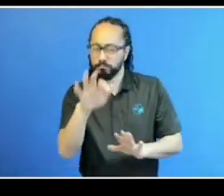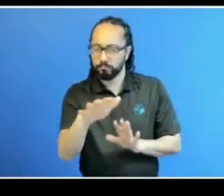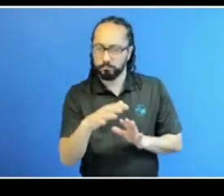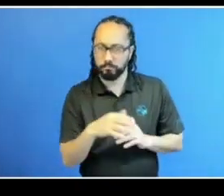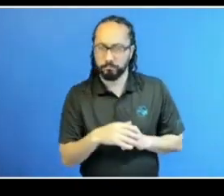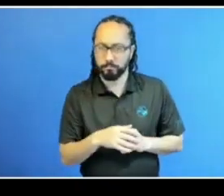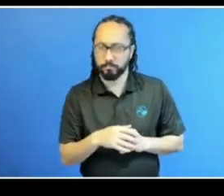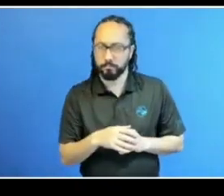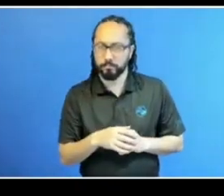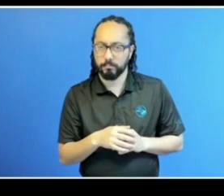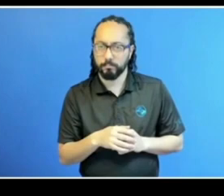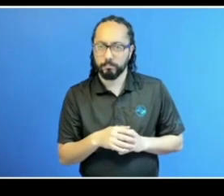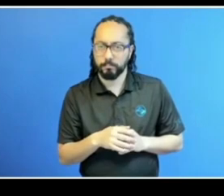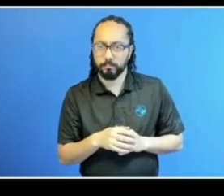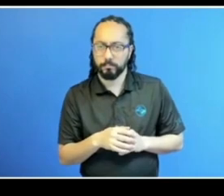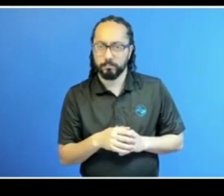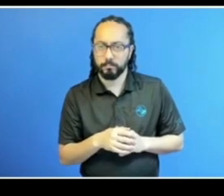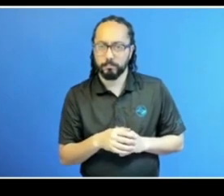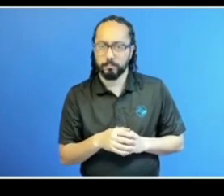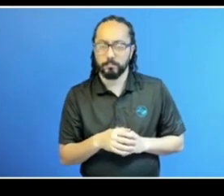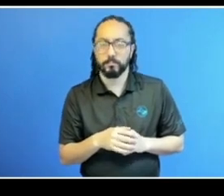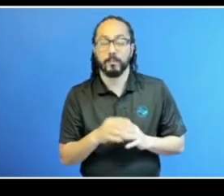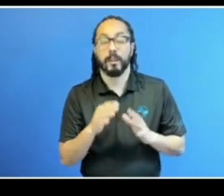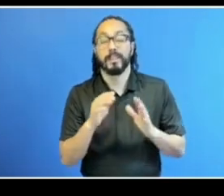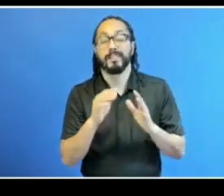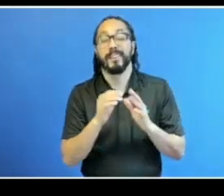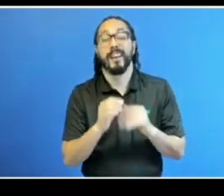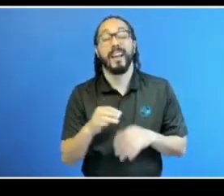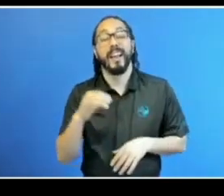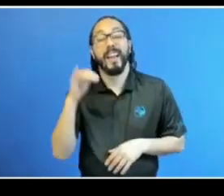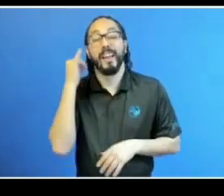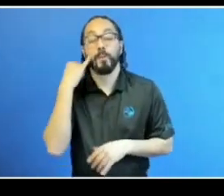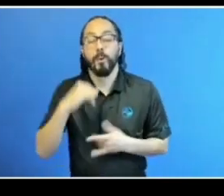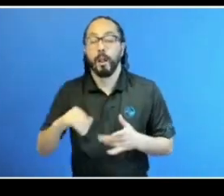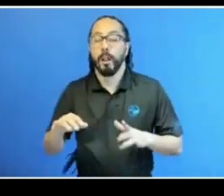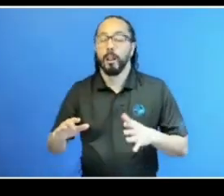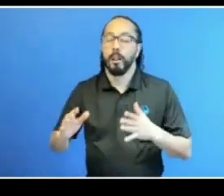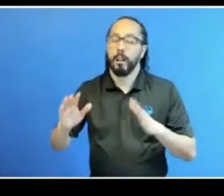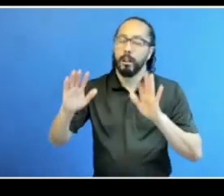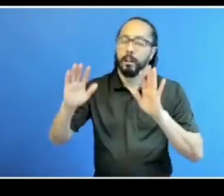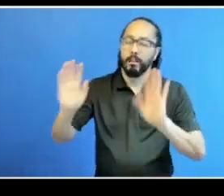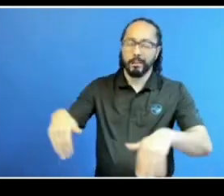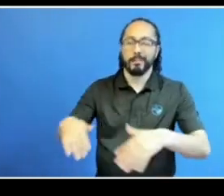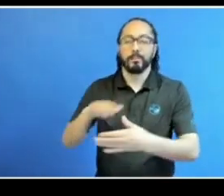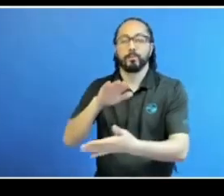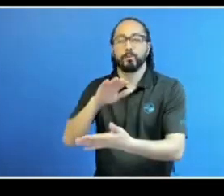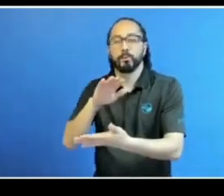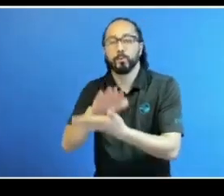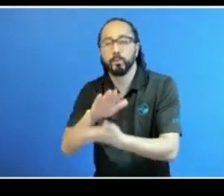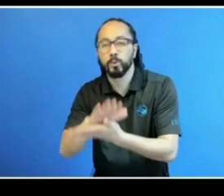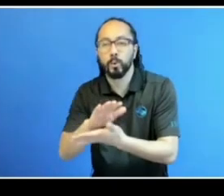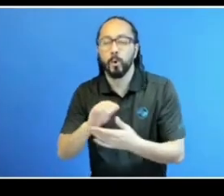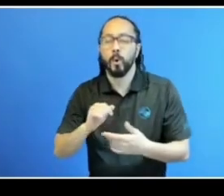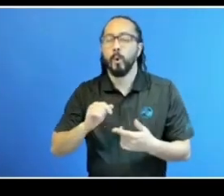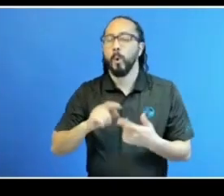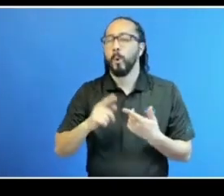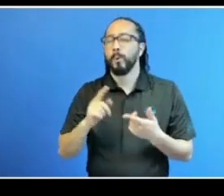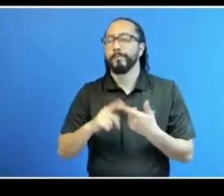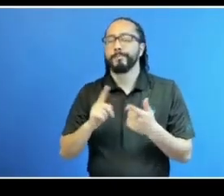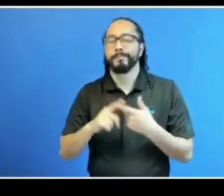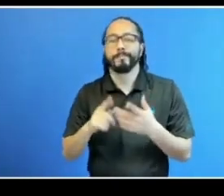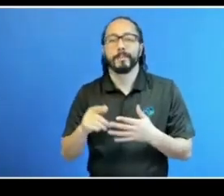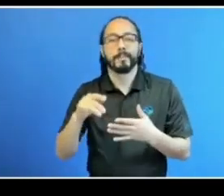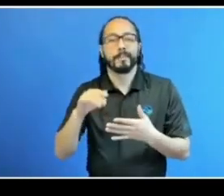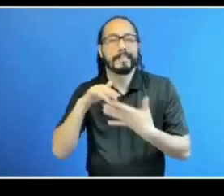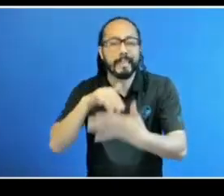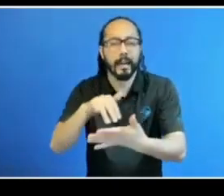that if you do not go to school or you don't do all of these kind of studies around like starting a